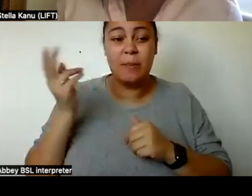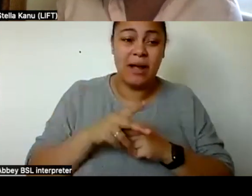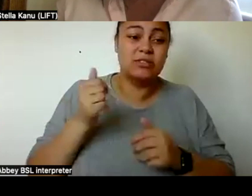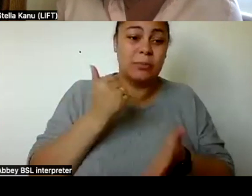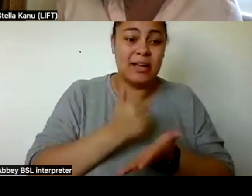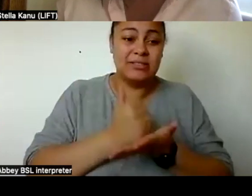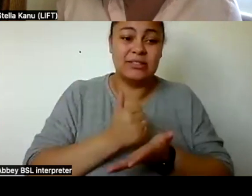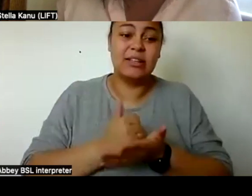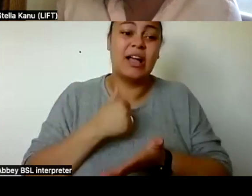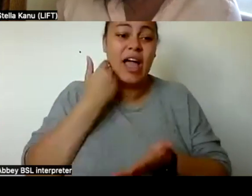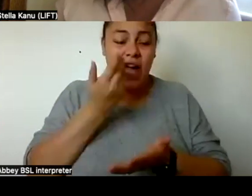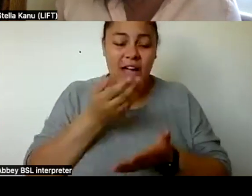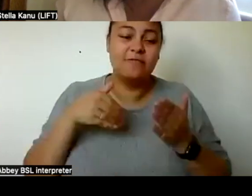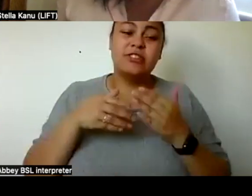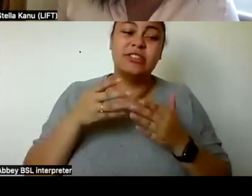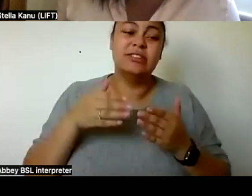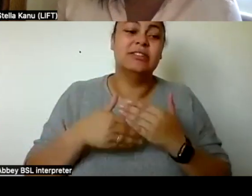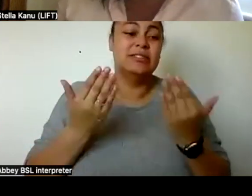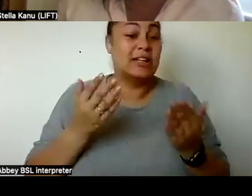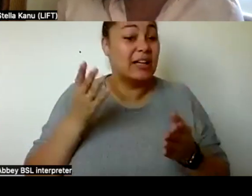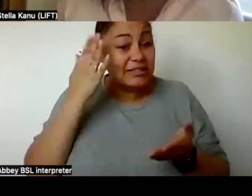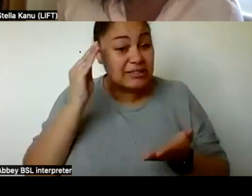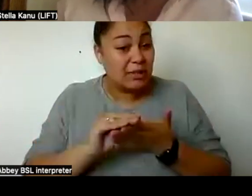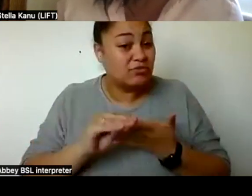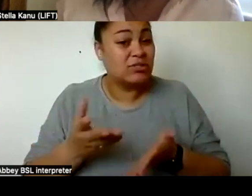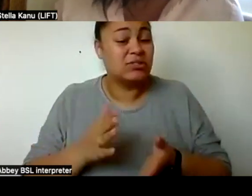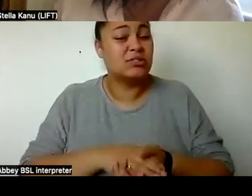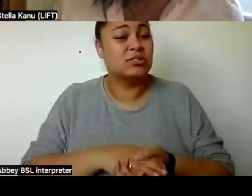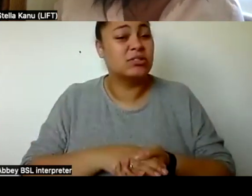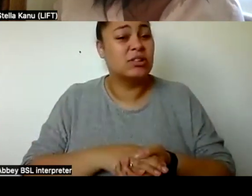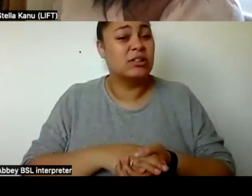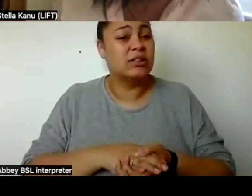and making sure that those kind of historical imbalances and